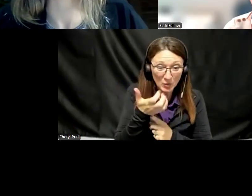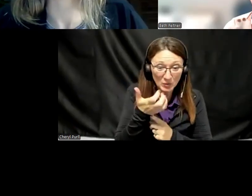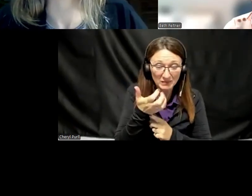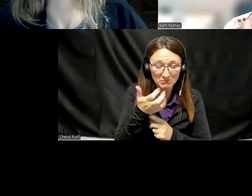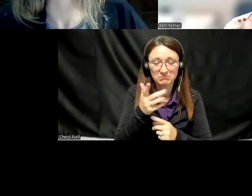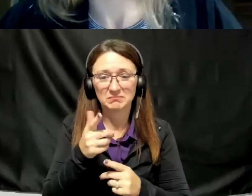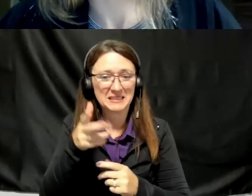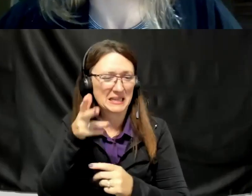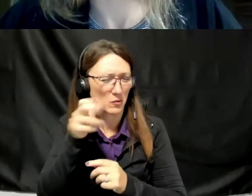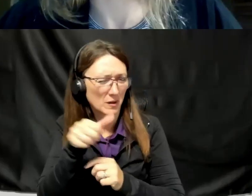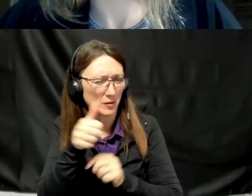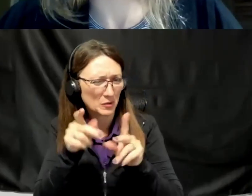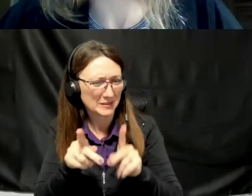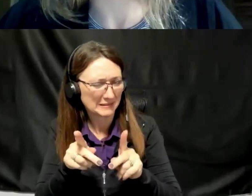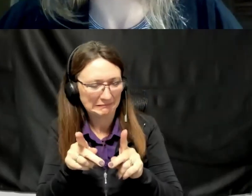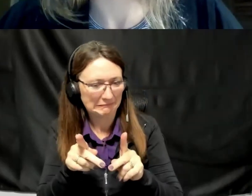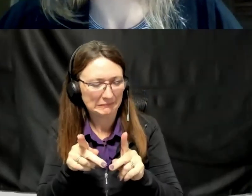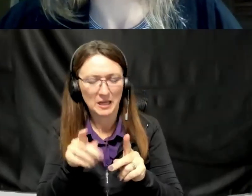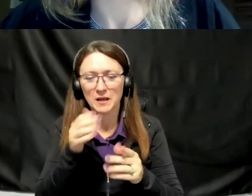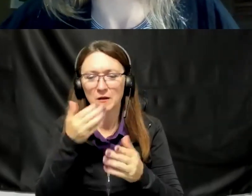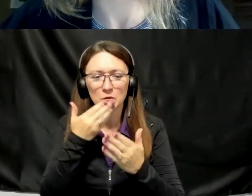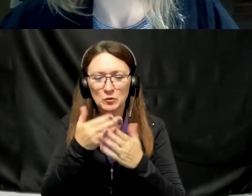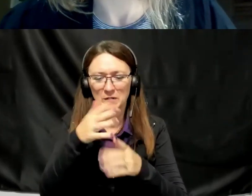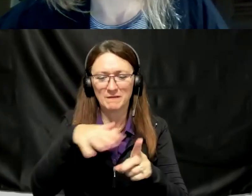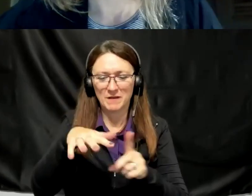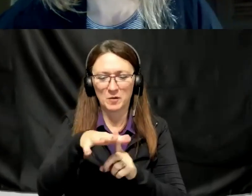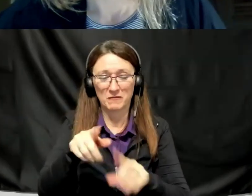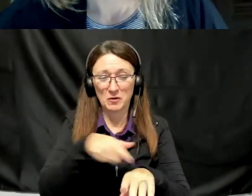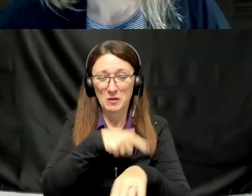environment for a super, super long time.